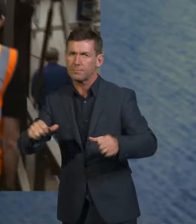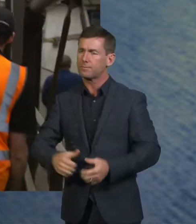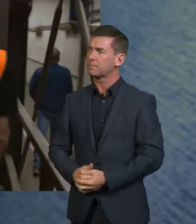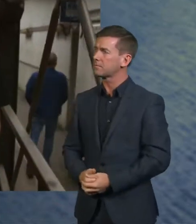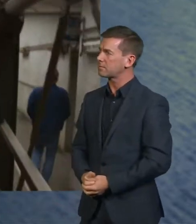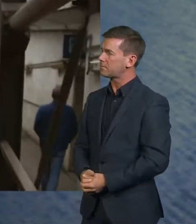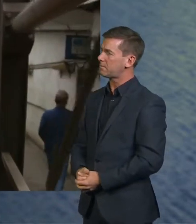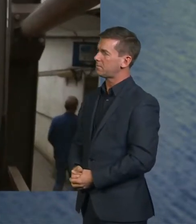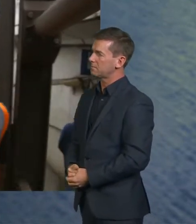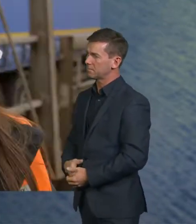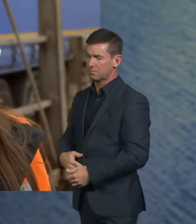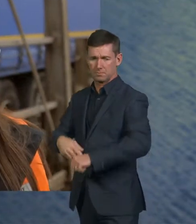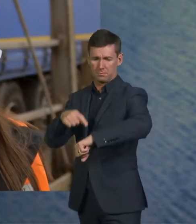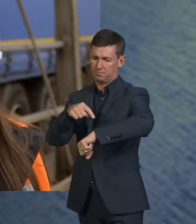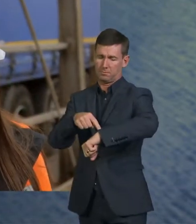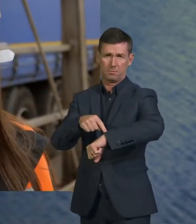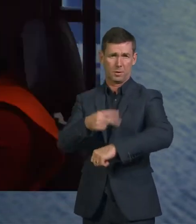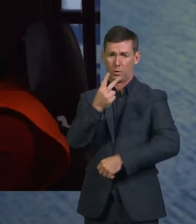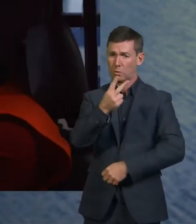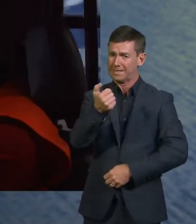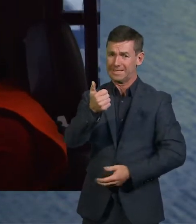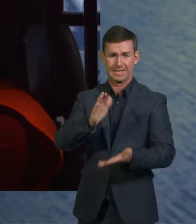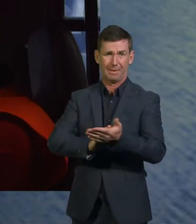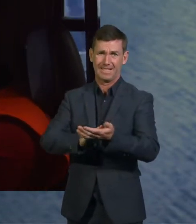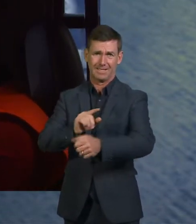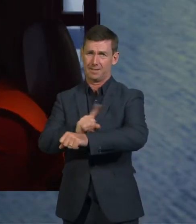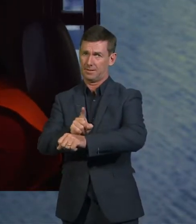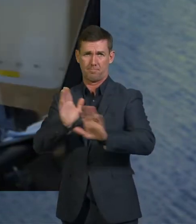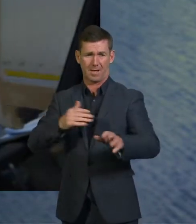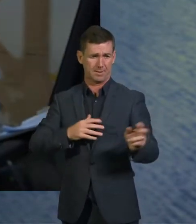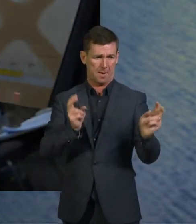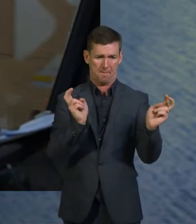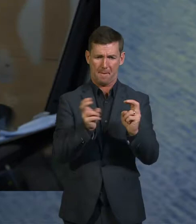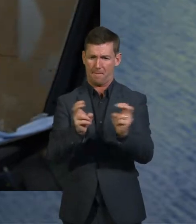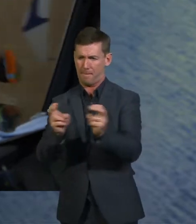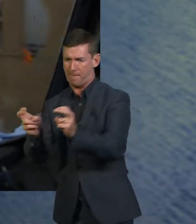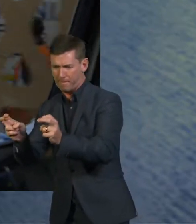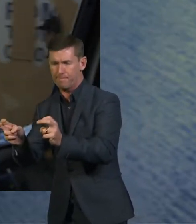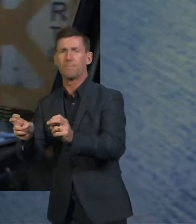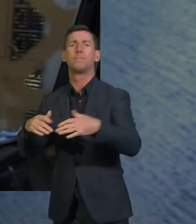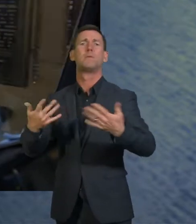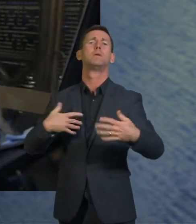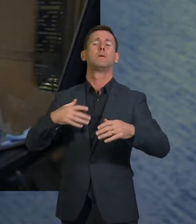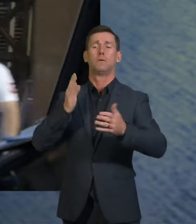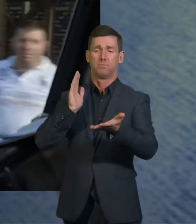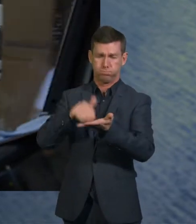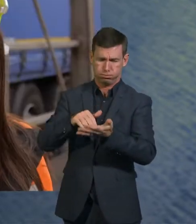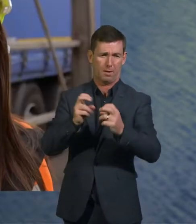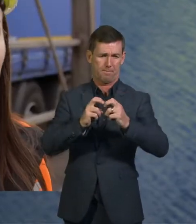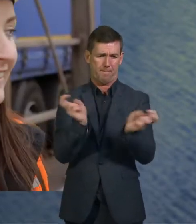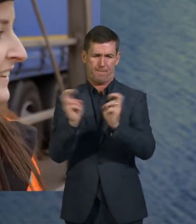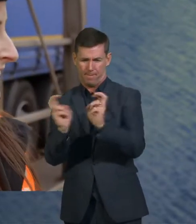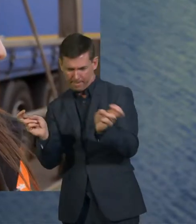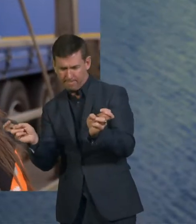guys have got 26 minutes from when the train arrives to get it unchocked, offloaded, get it loaded again, and then chock it all again. So I've only got 26 minutes,